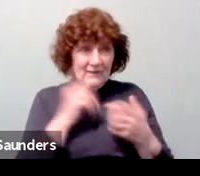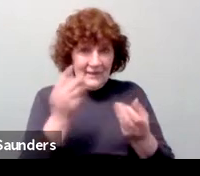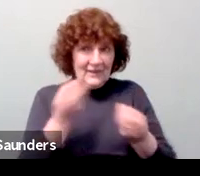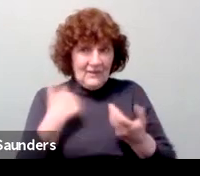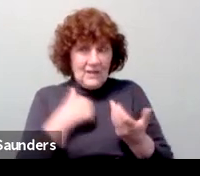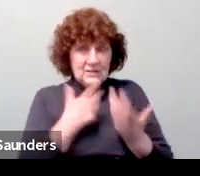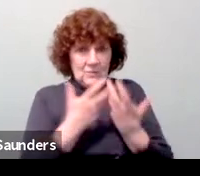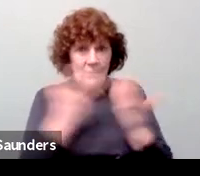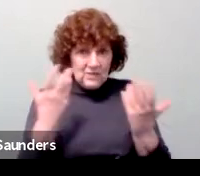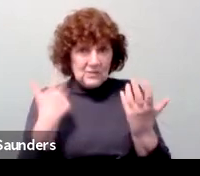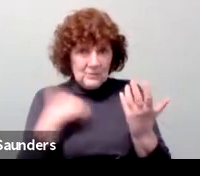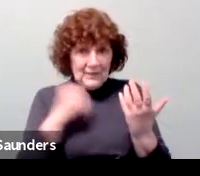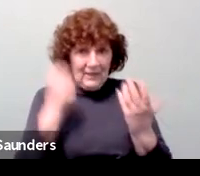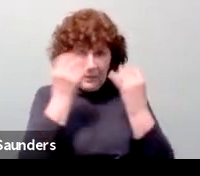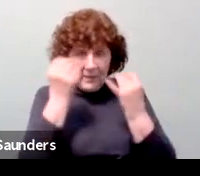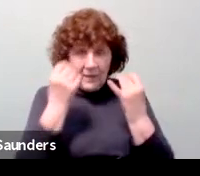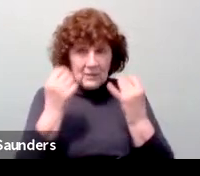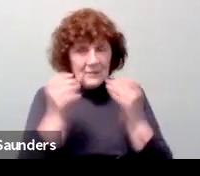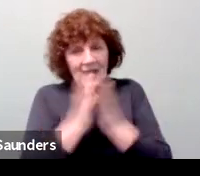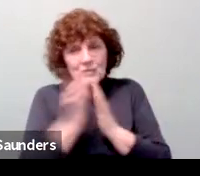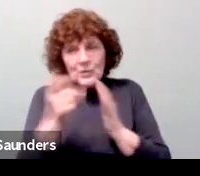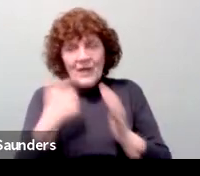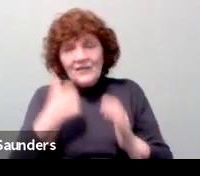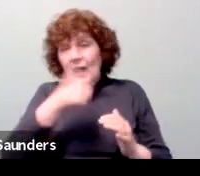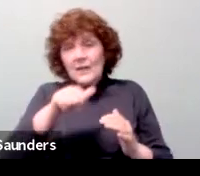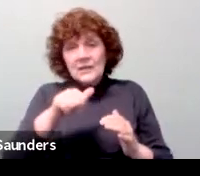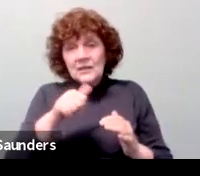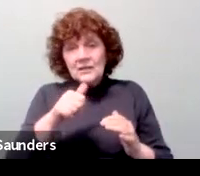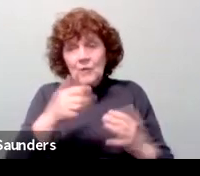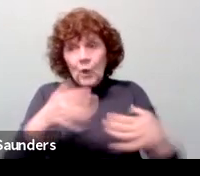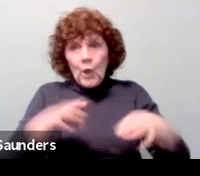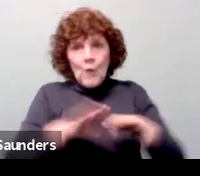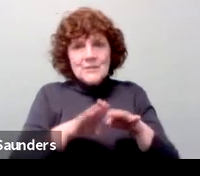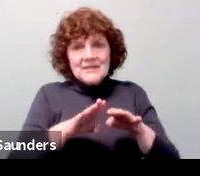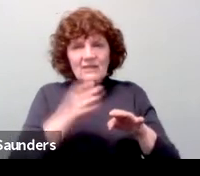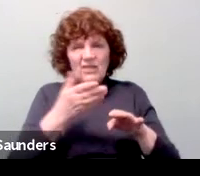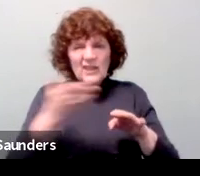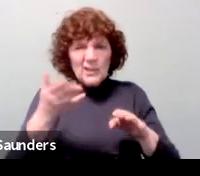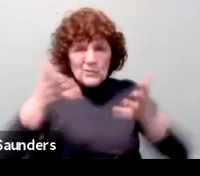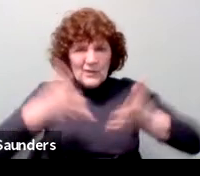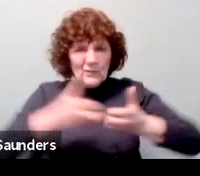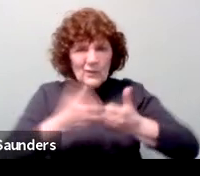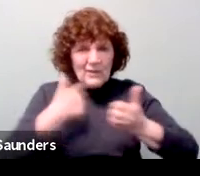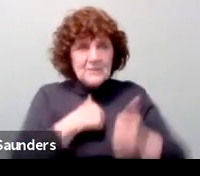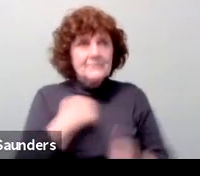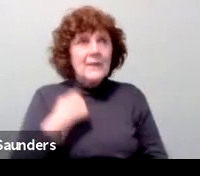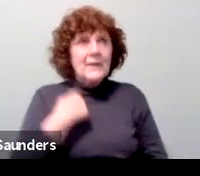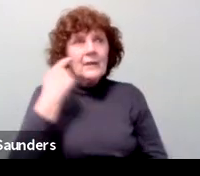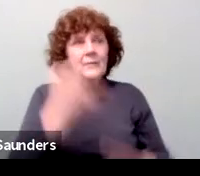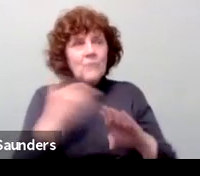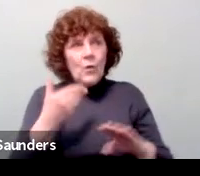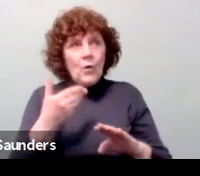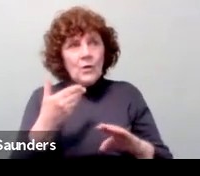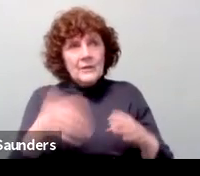about. Are there any closing takeaways that you'd like to share with us? Well, I think before I get to closing